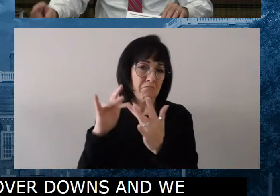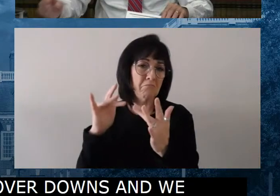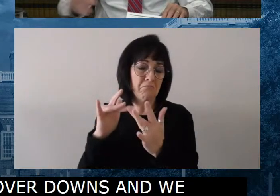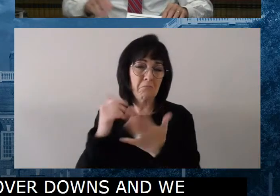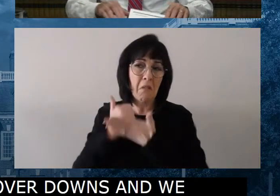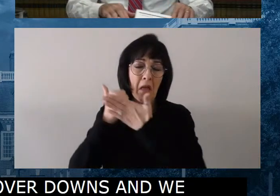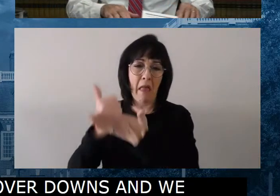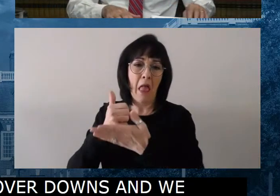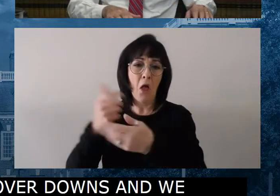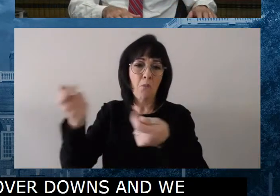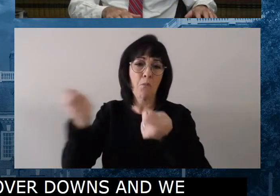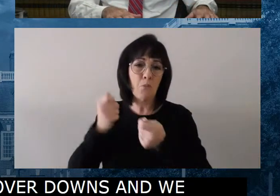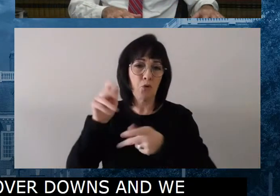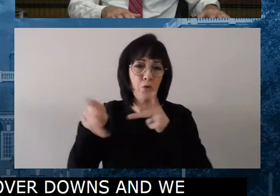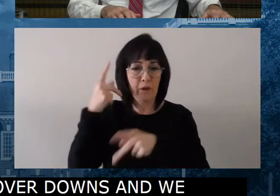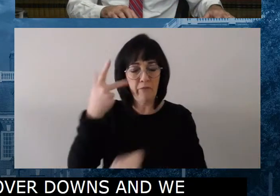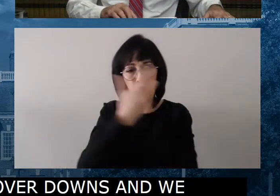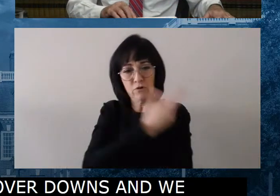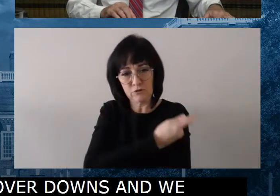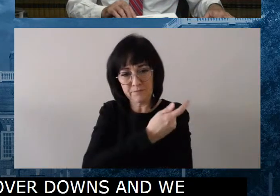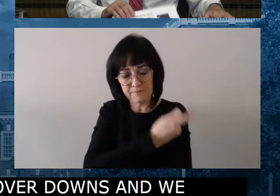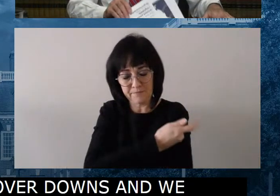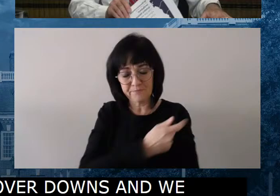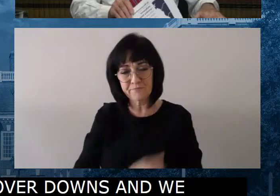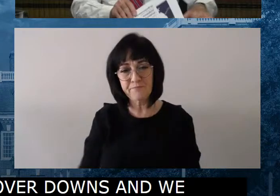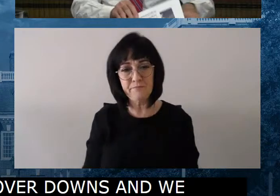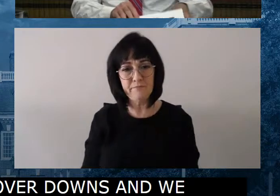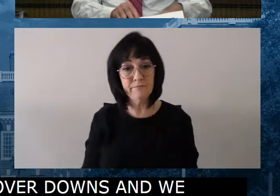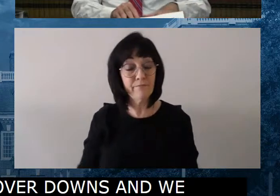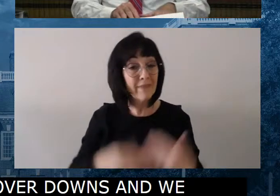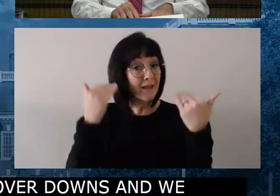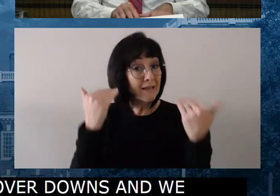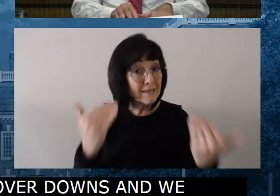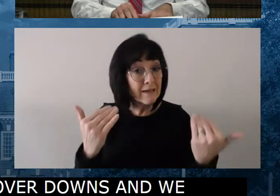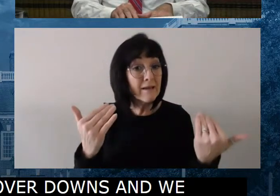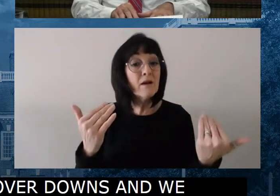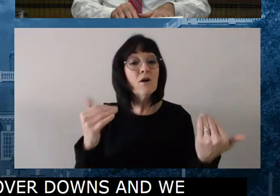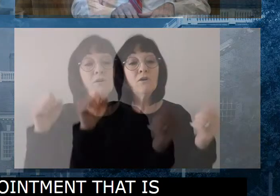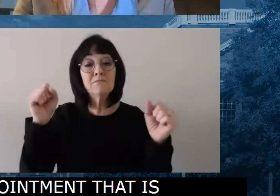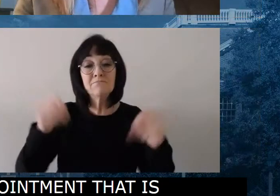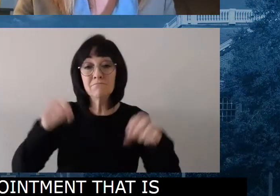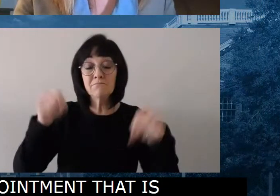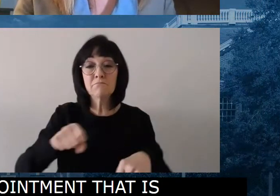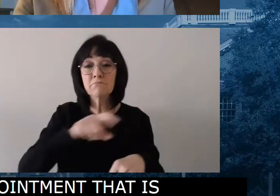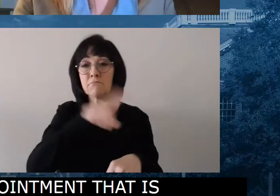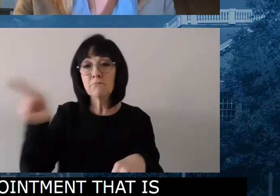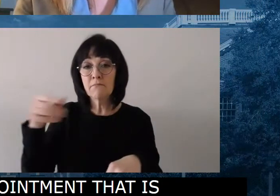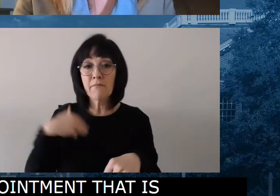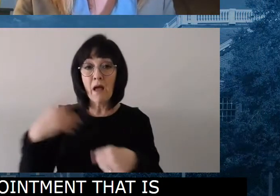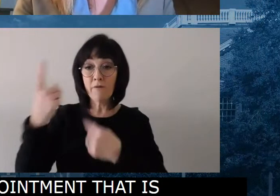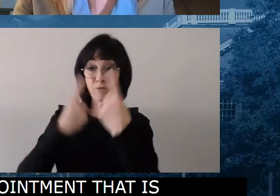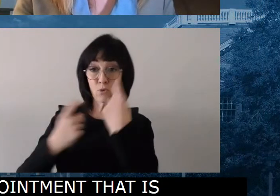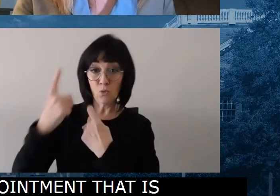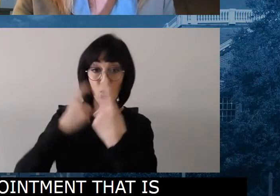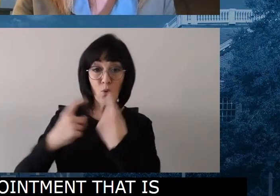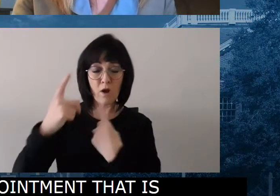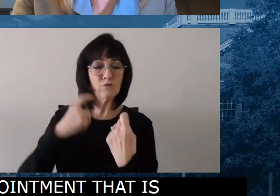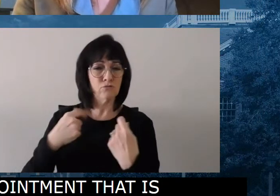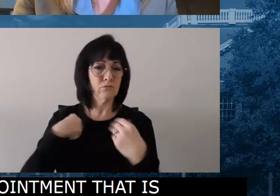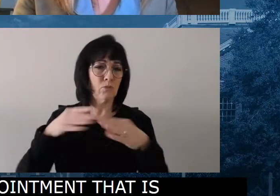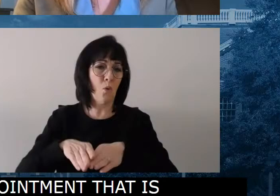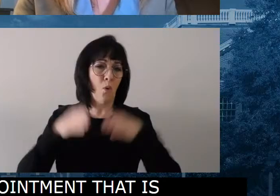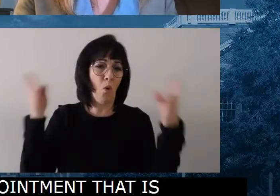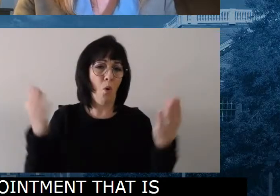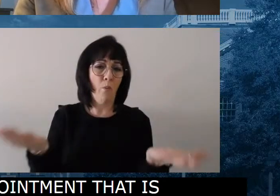appreciate their attention on a week-to-week basis and their attendance, and we open it up for any questions or comments that they might have.